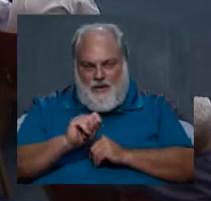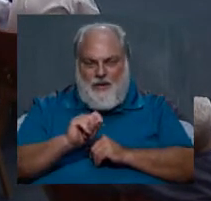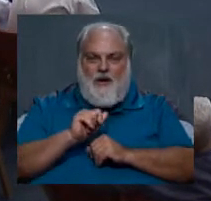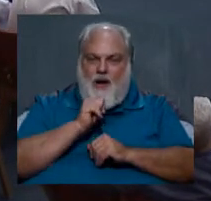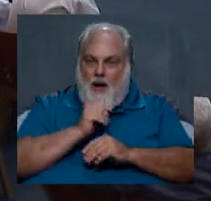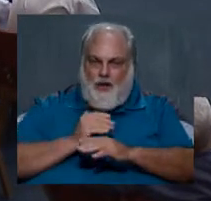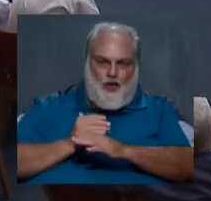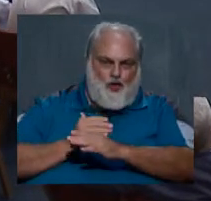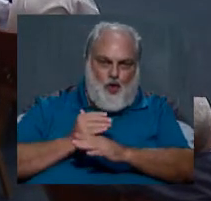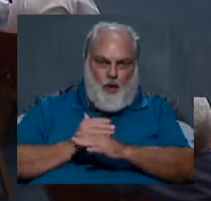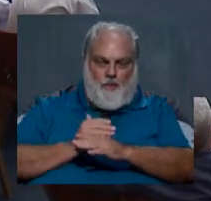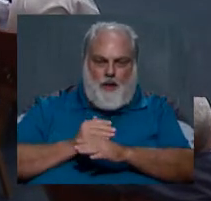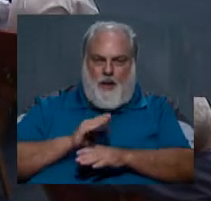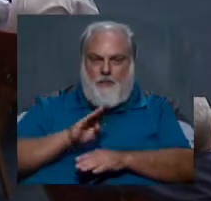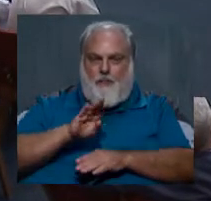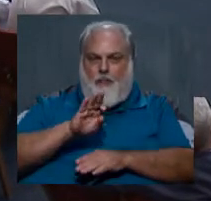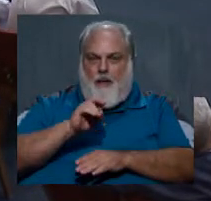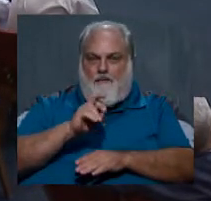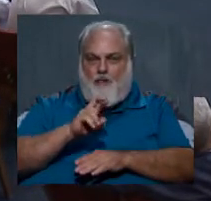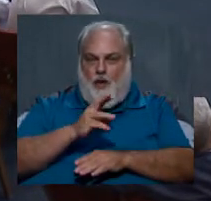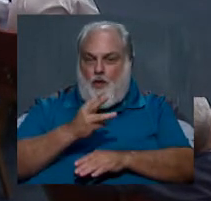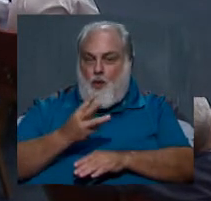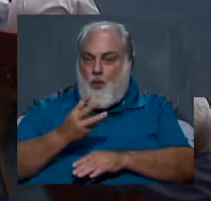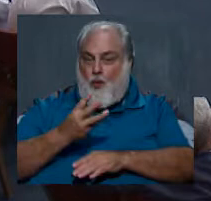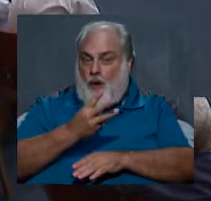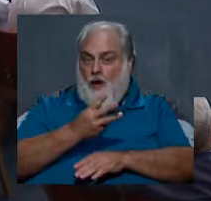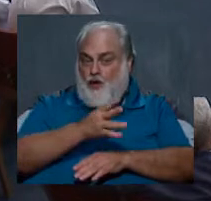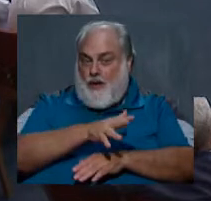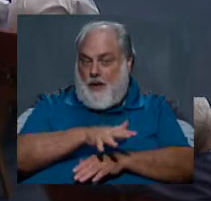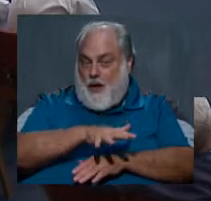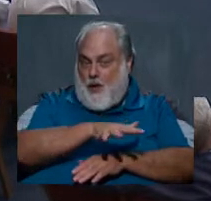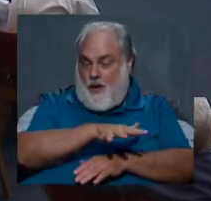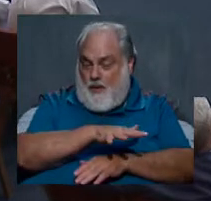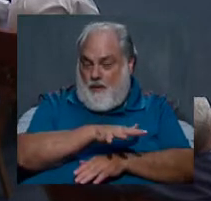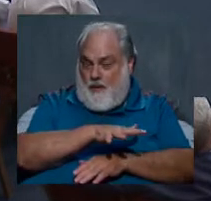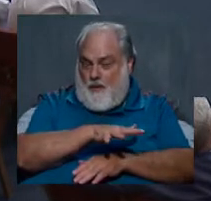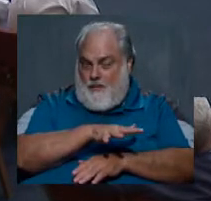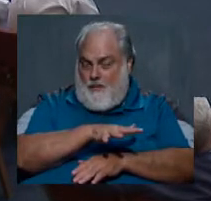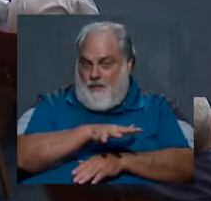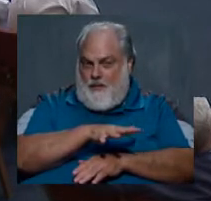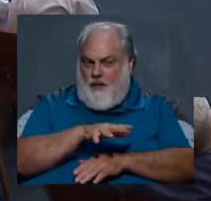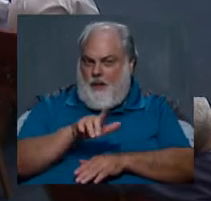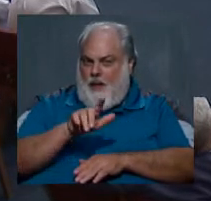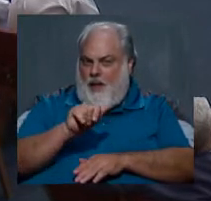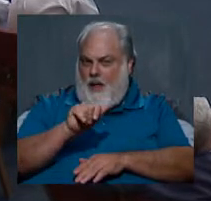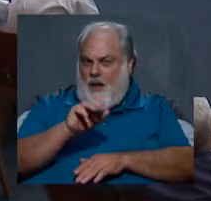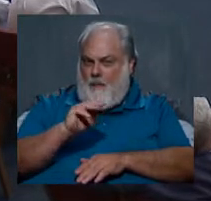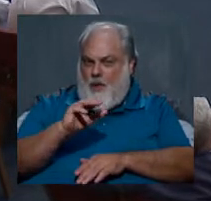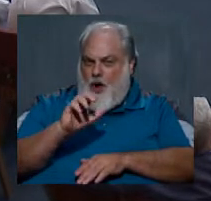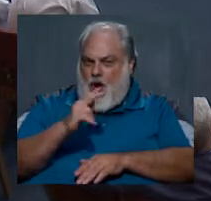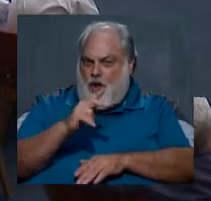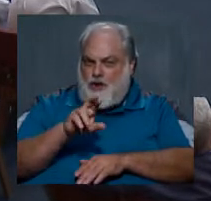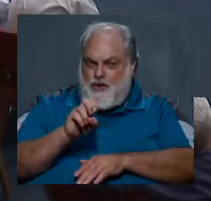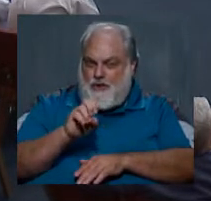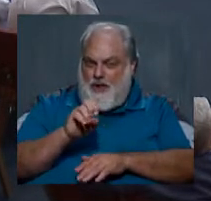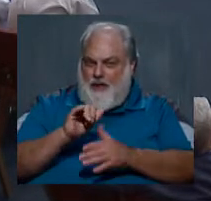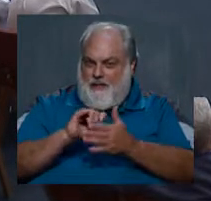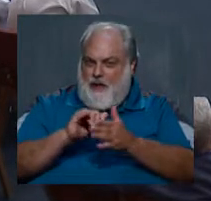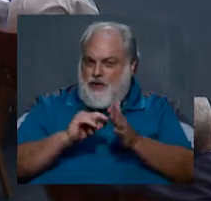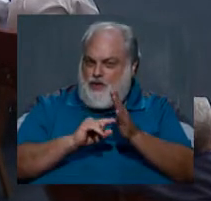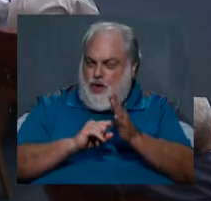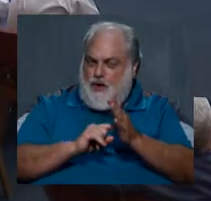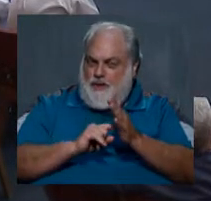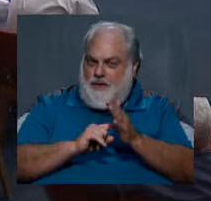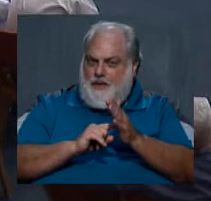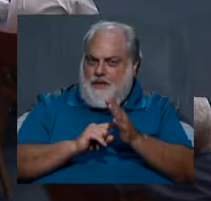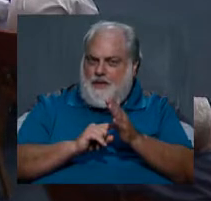undisturbed buffer on the western edge of the project, where we over near LaMarche Road, and that's shown on the plat. And also a condition